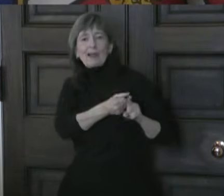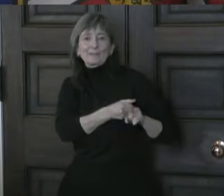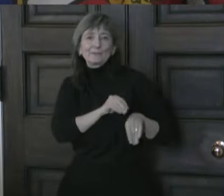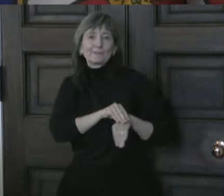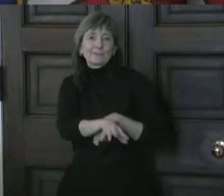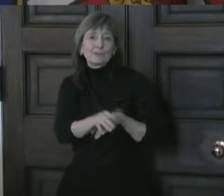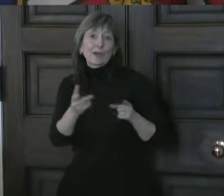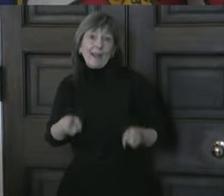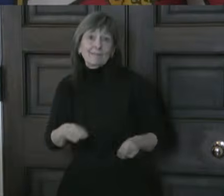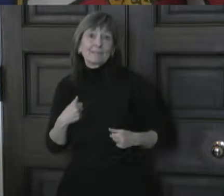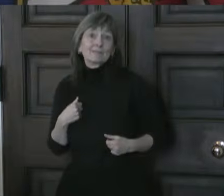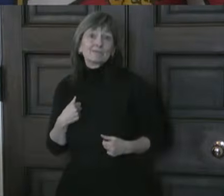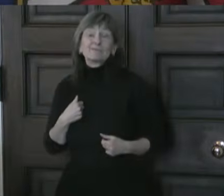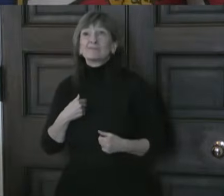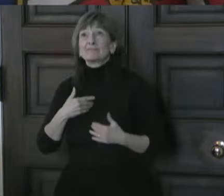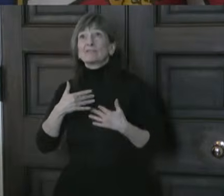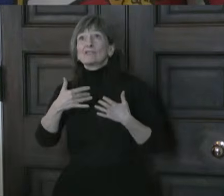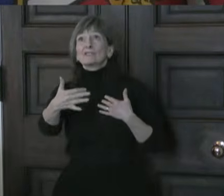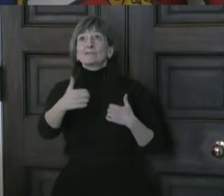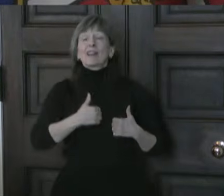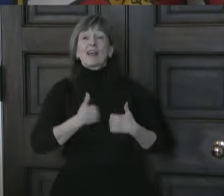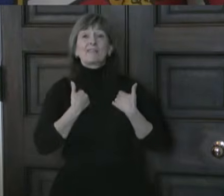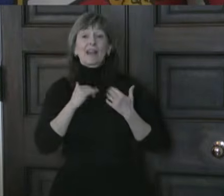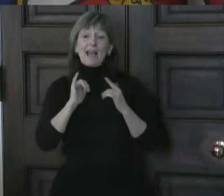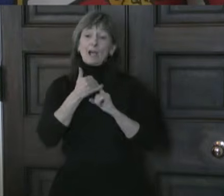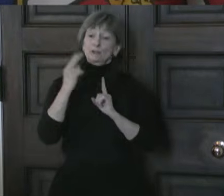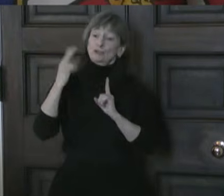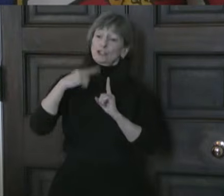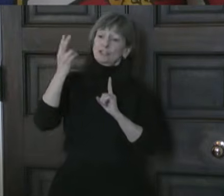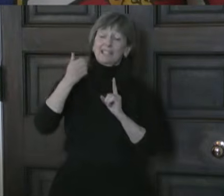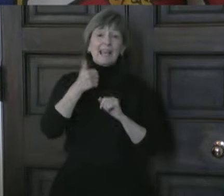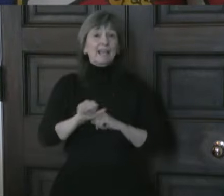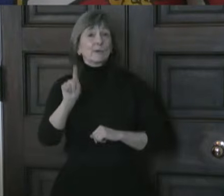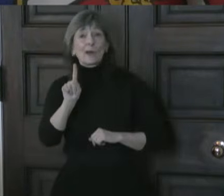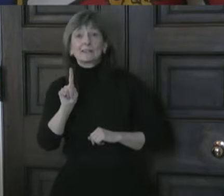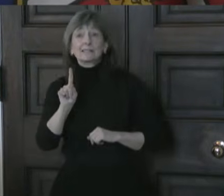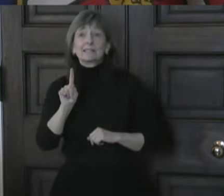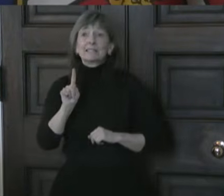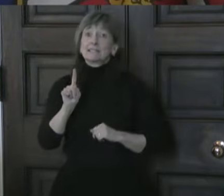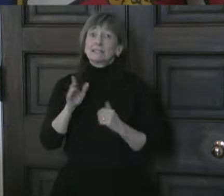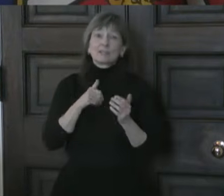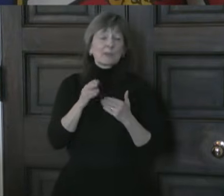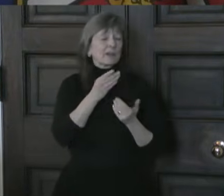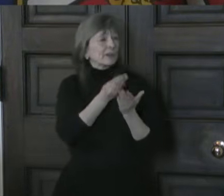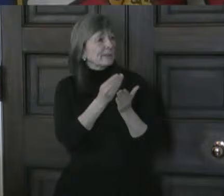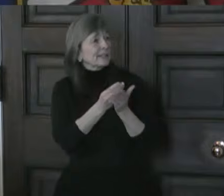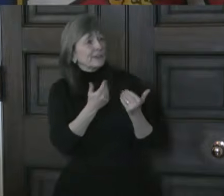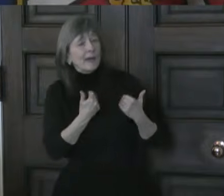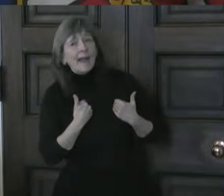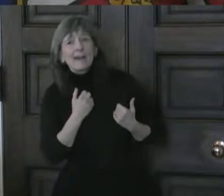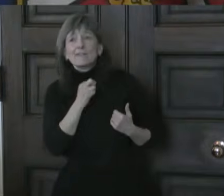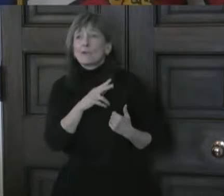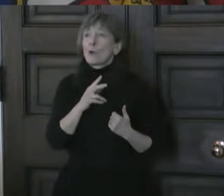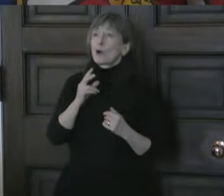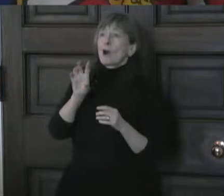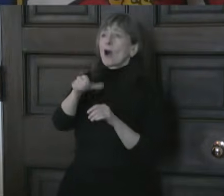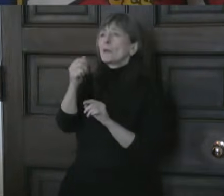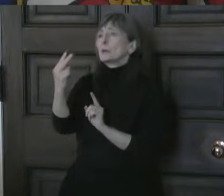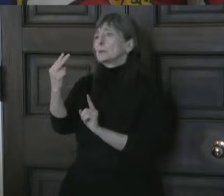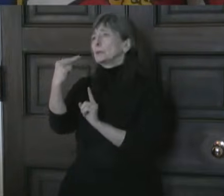that's how we'll be judged from down life's road. We can do a lot of things, and don't matter what you got in your bank account or whatever it's how people view what you've